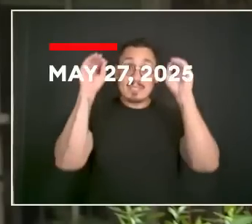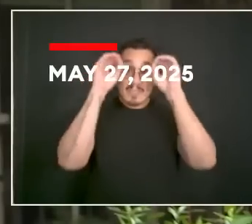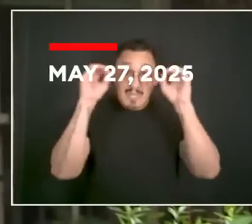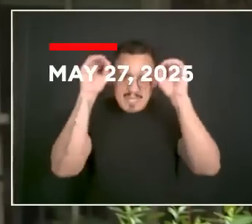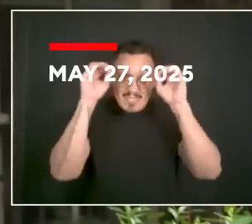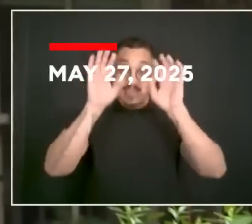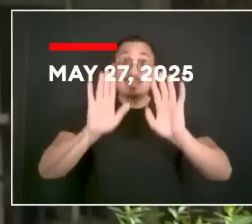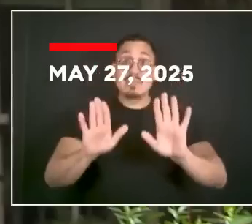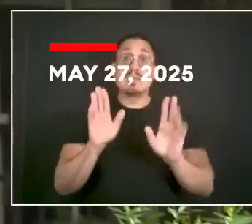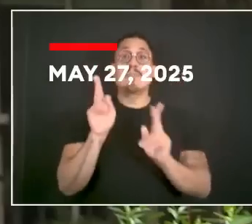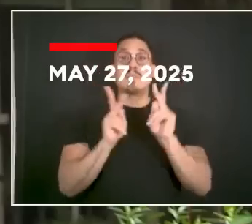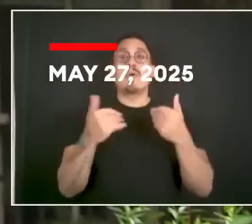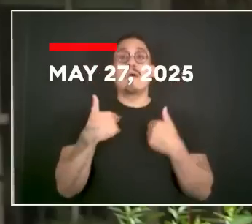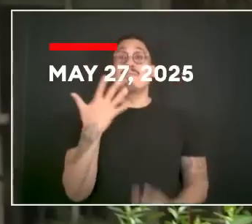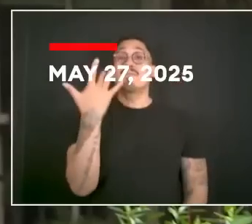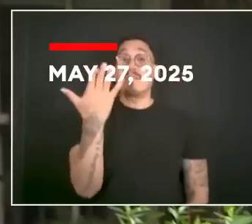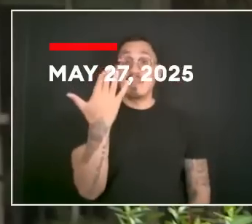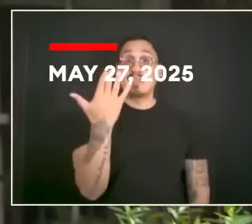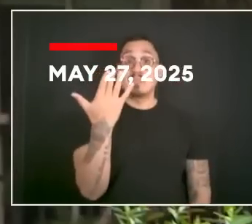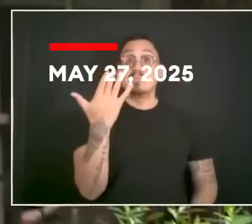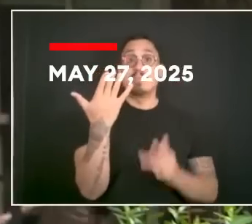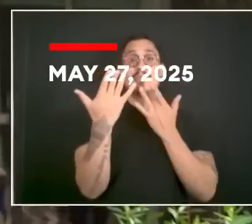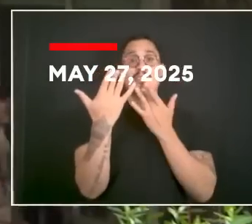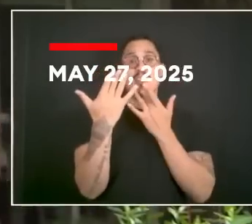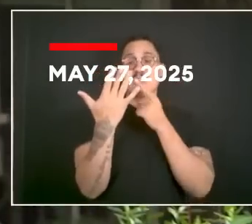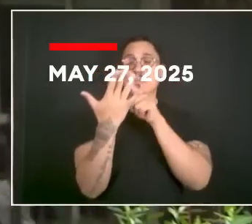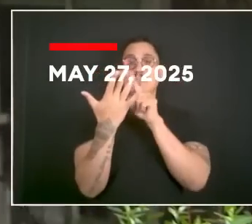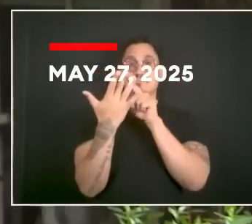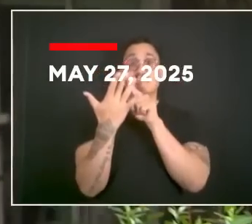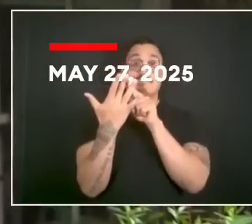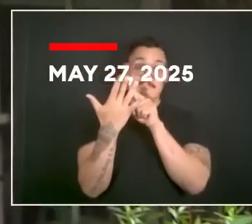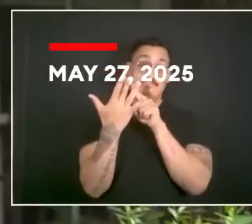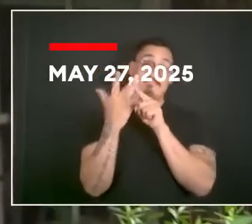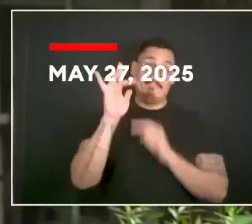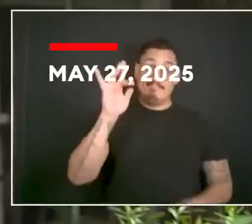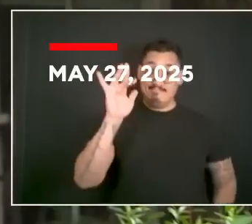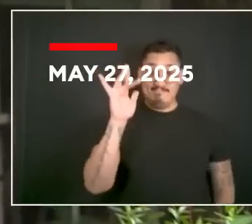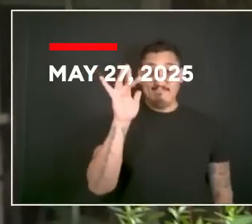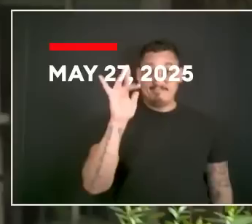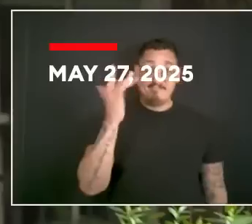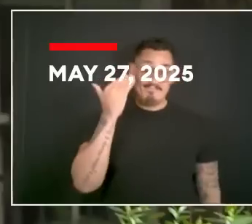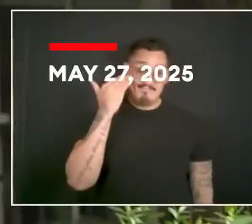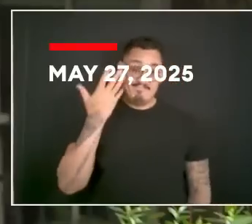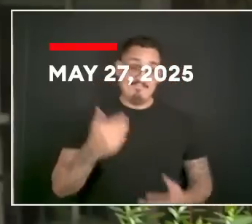most. That's just New York. And so Frank is one of those gritty,